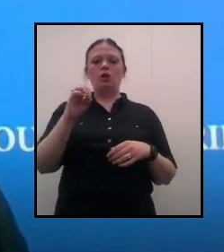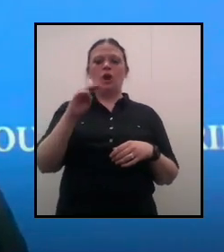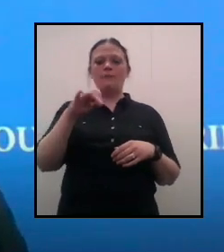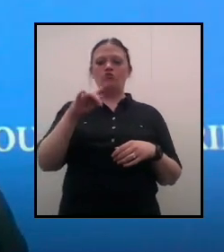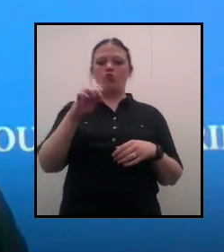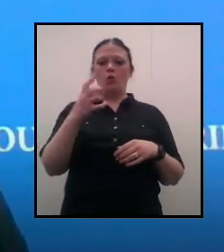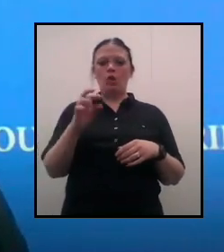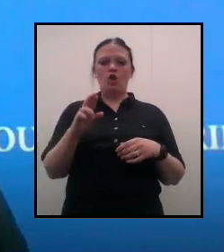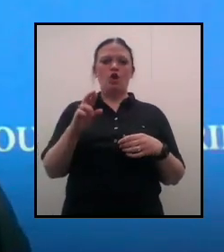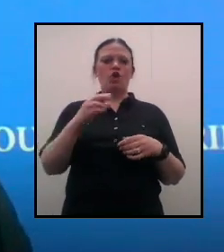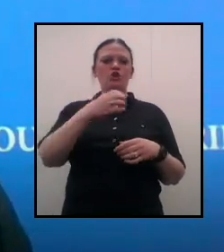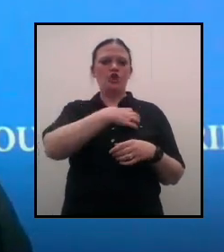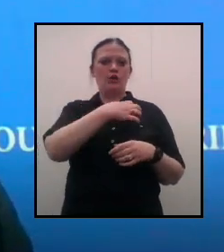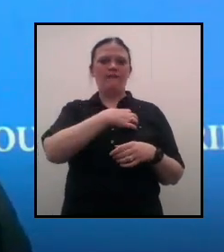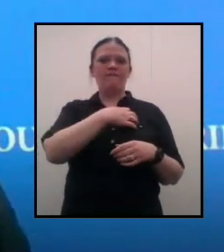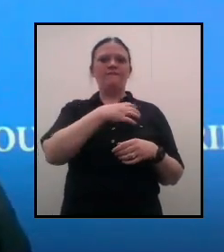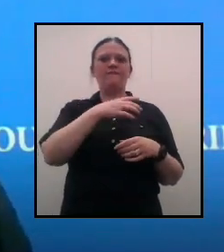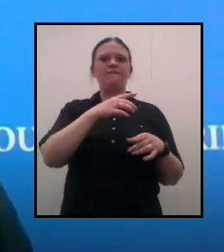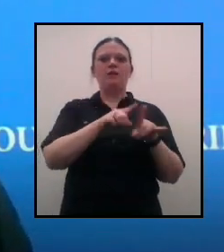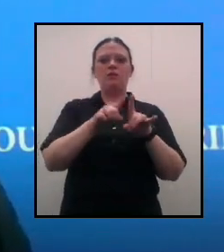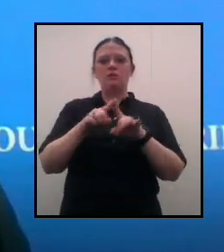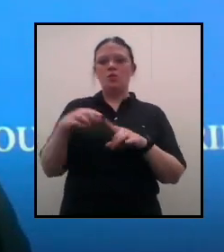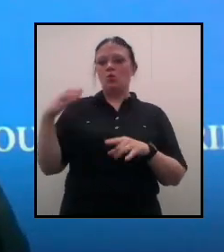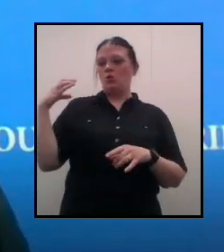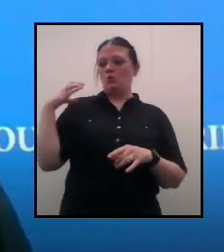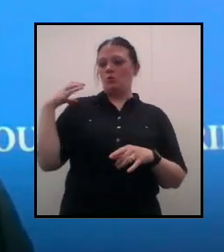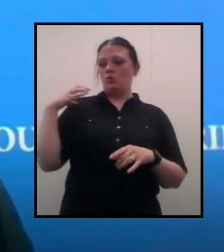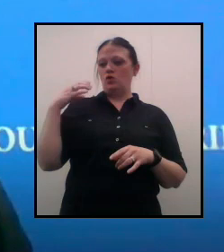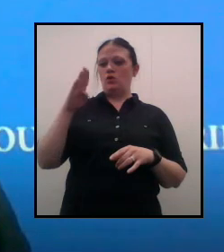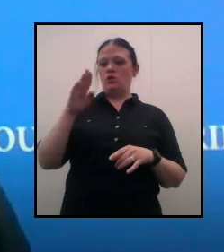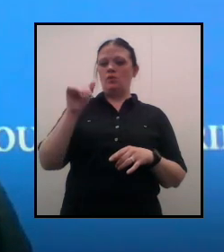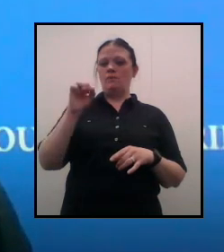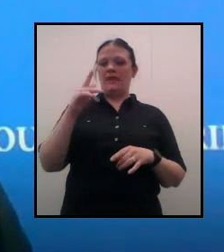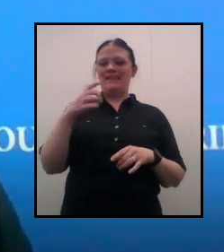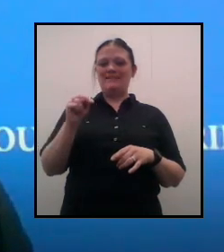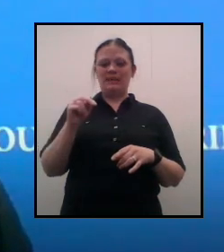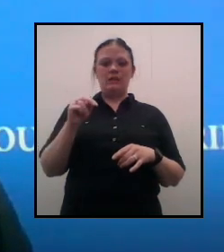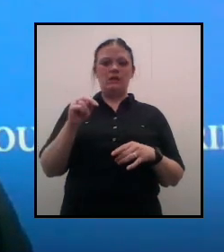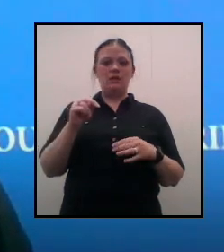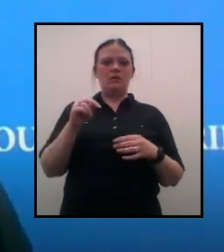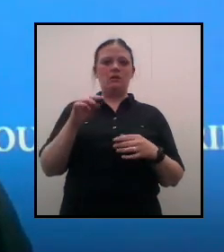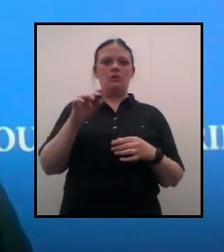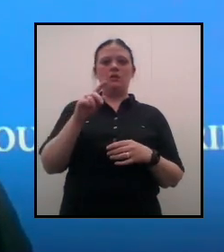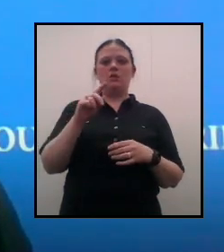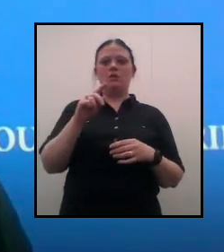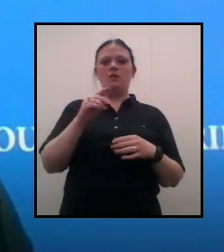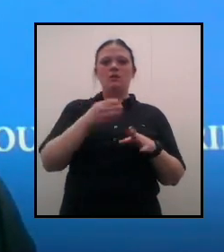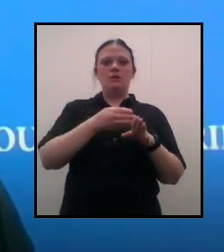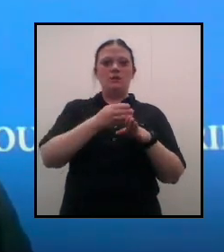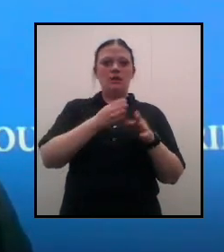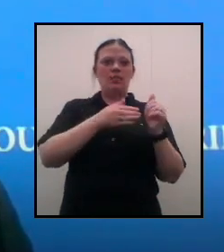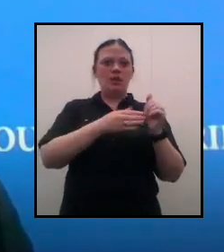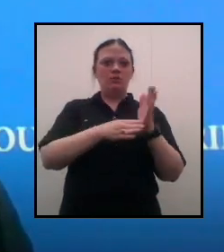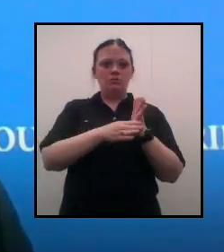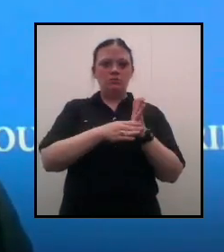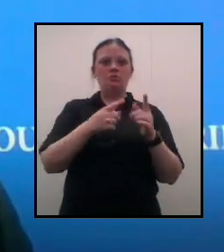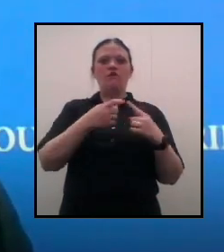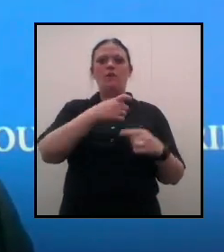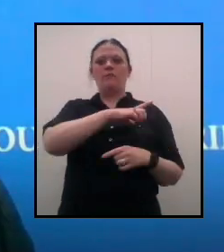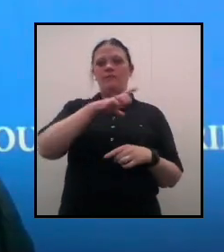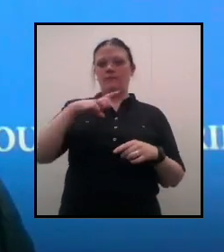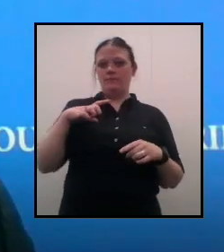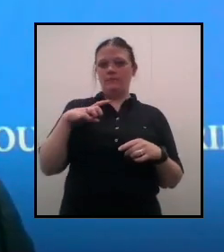Howard, the sheriff, as well as Chairwoman April Baskin and Majority Leader Tim Myers and Minority Leader Joseph Larigo from the